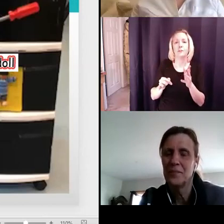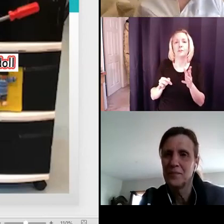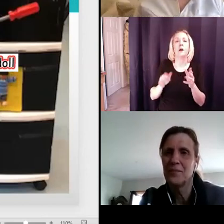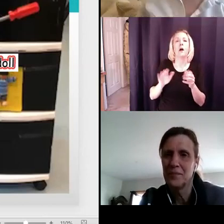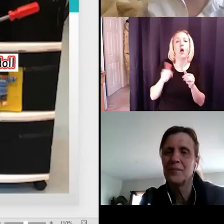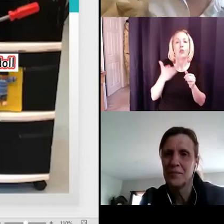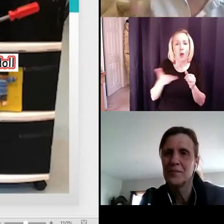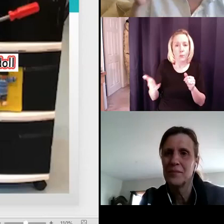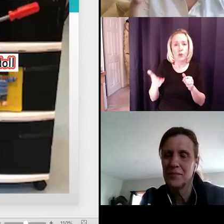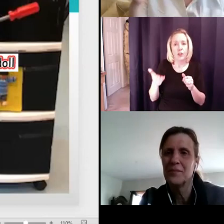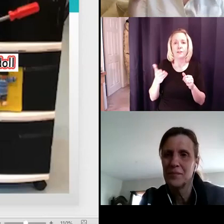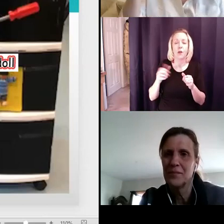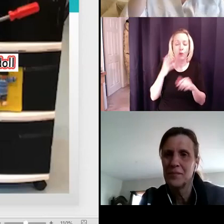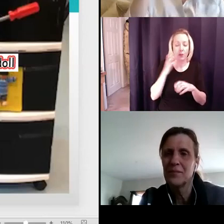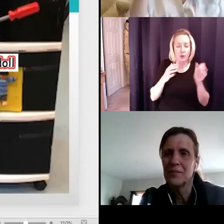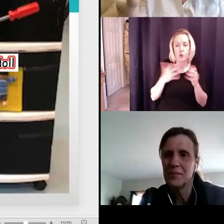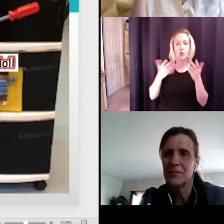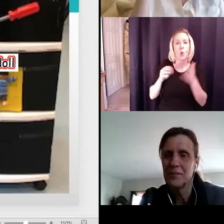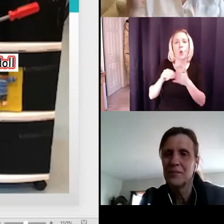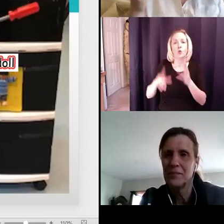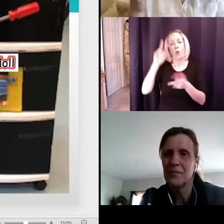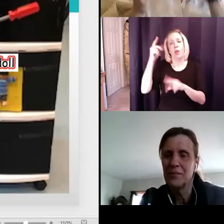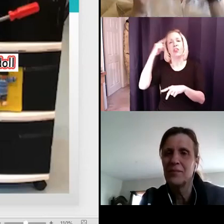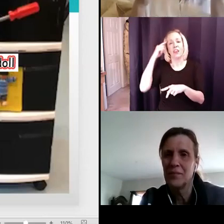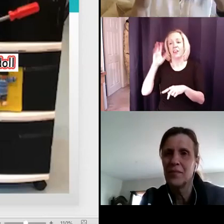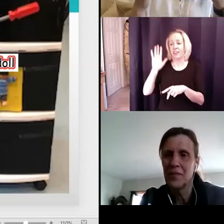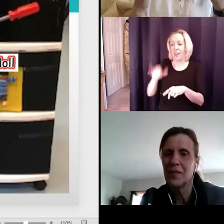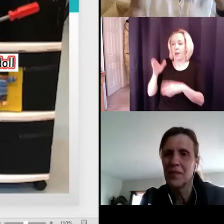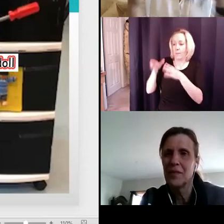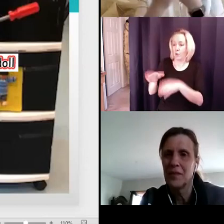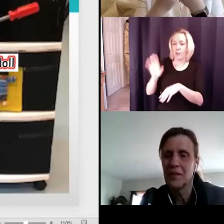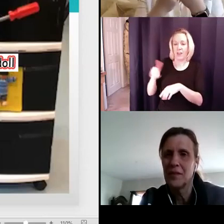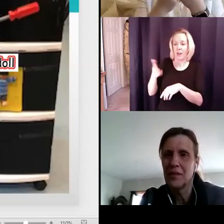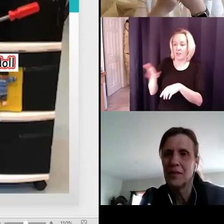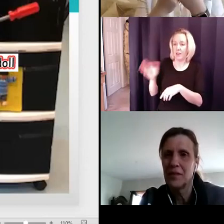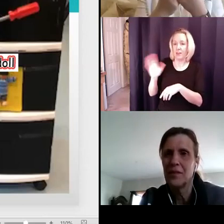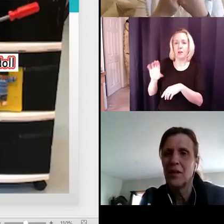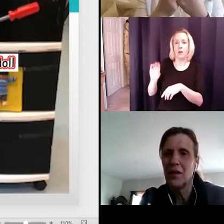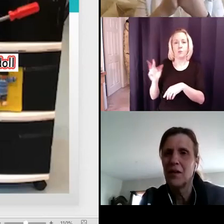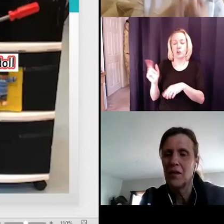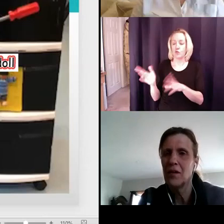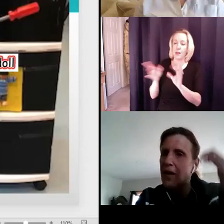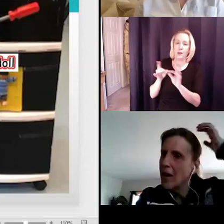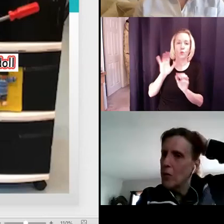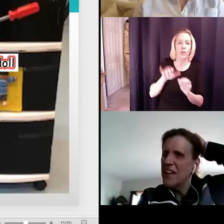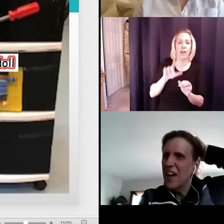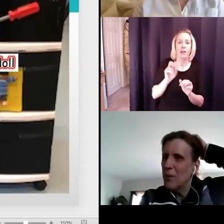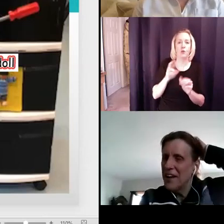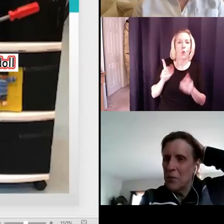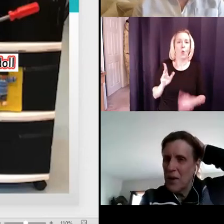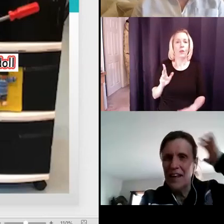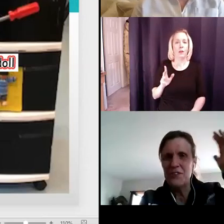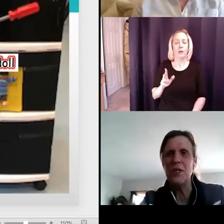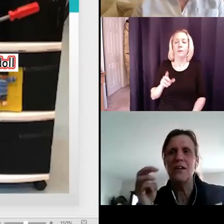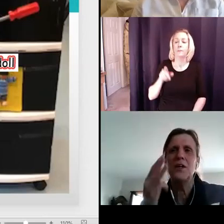of other explorations, so they don't associate one object or one action with that, and that kind of takes the meaning over. Yeah, we did a couple. I